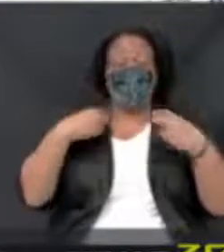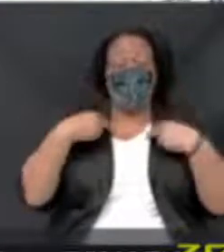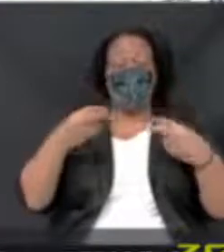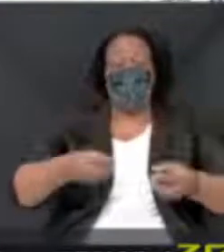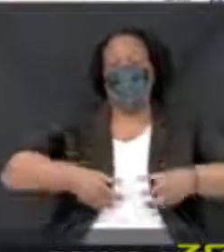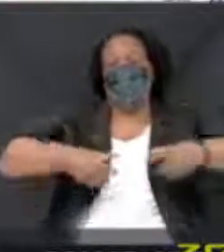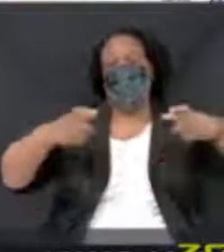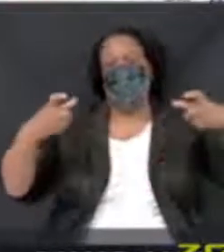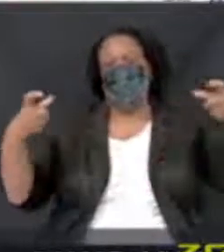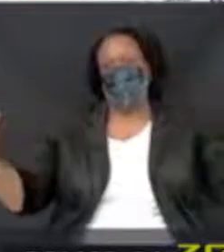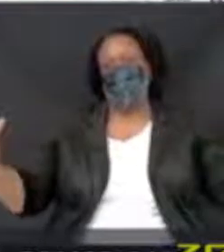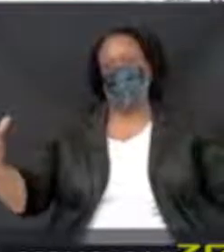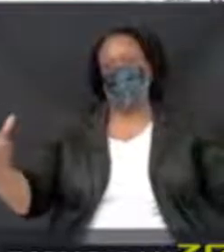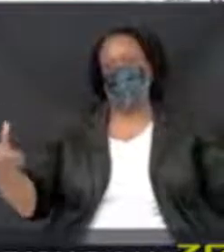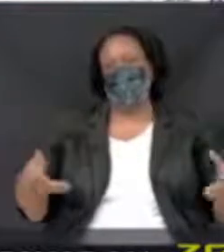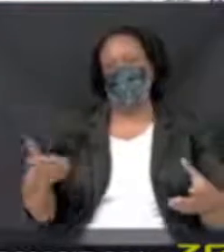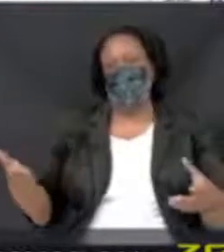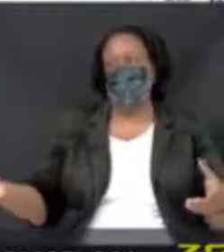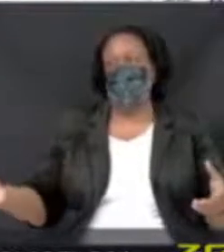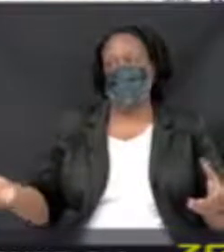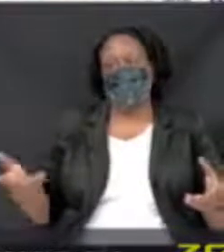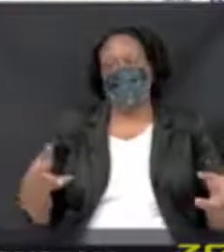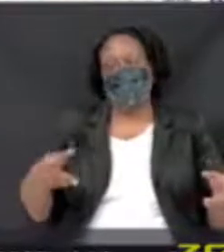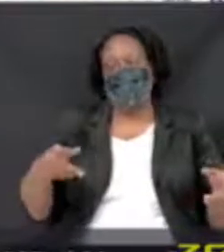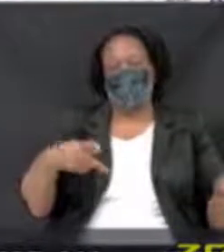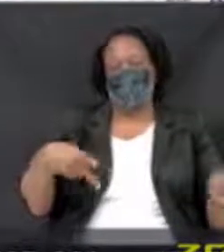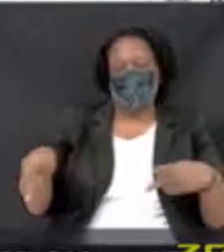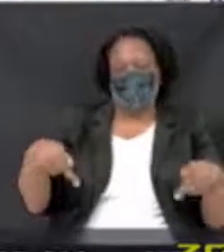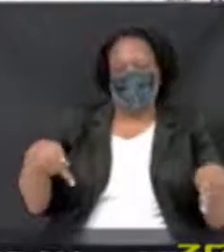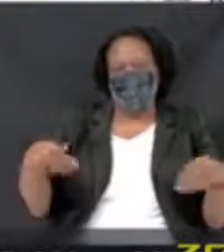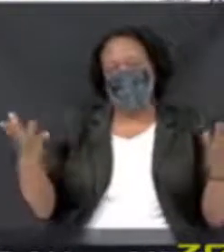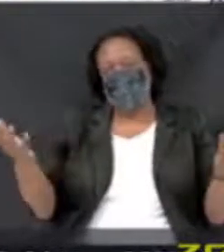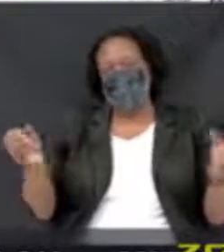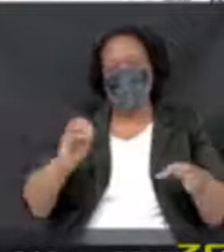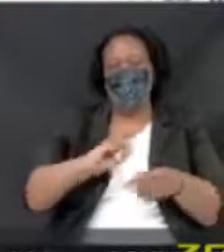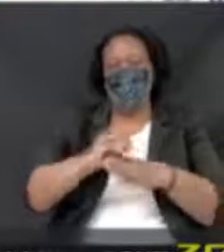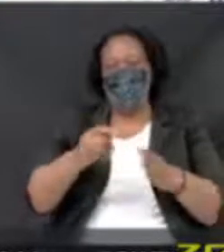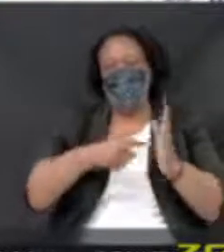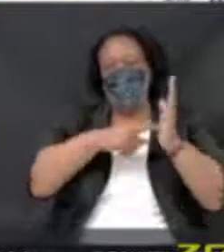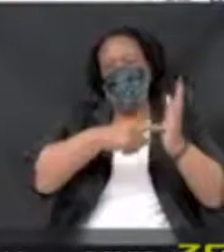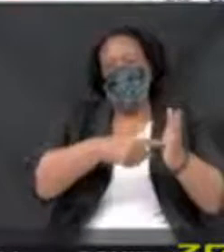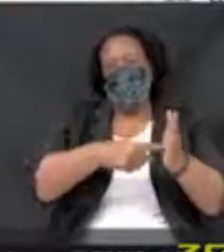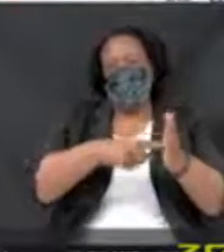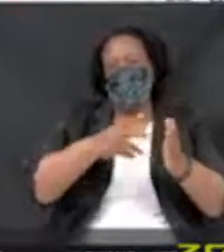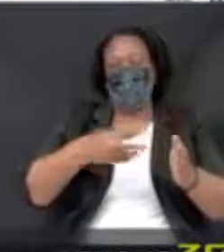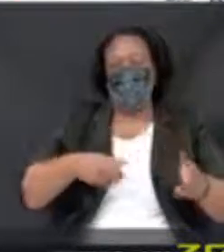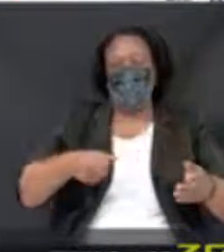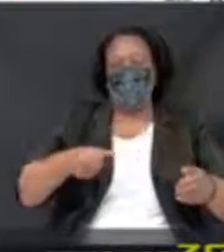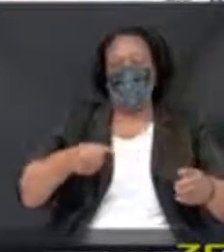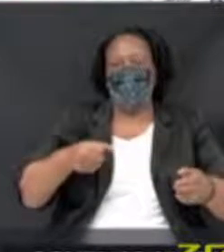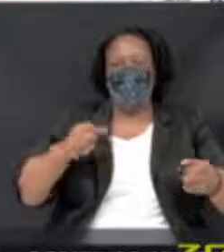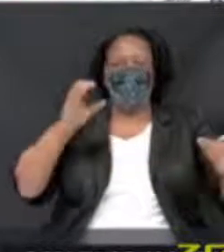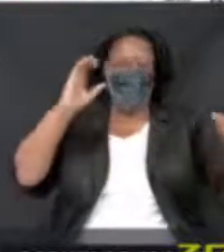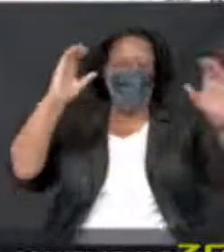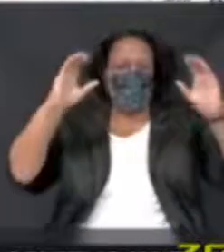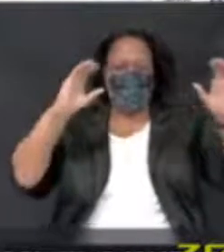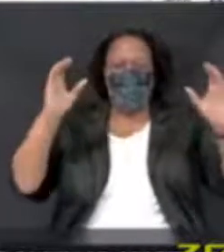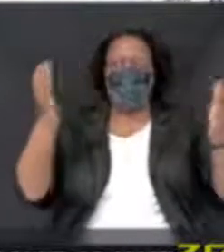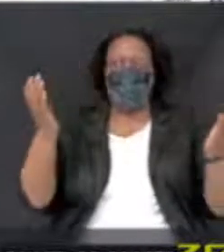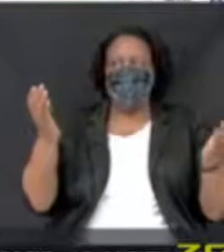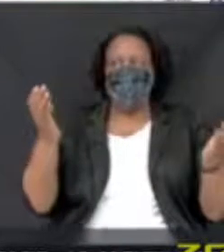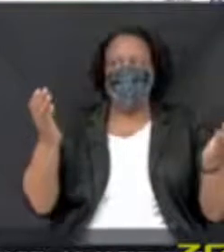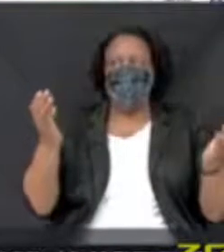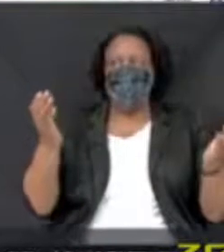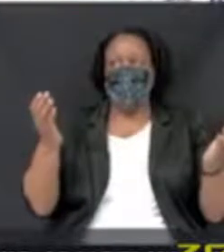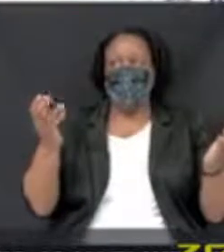so to decrease the risk, we allow those events for vaccinated persons. But all these events are being